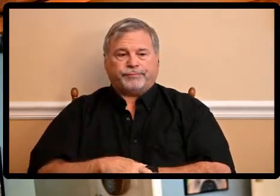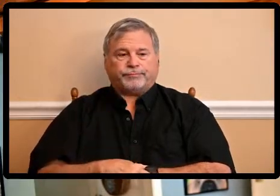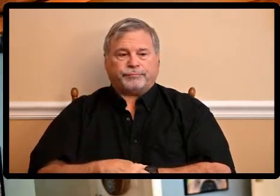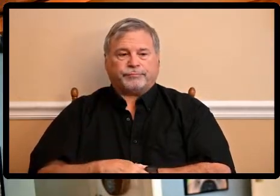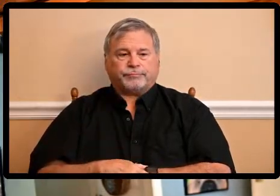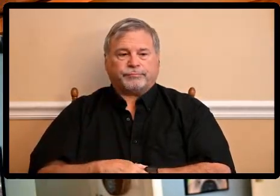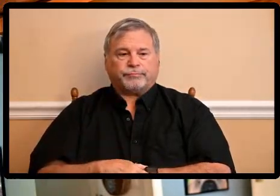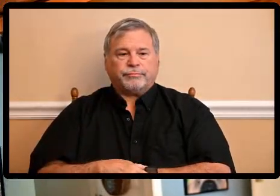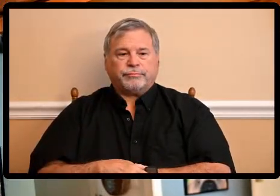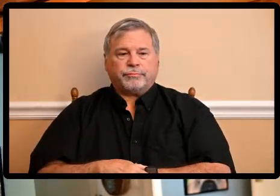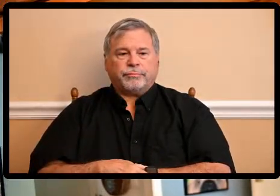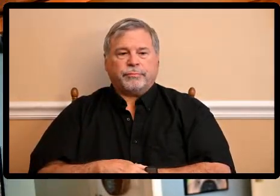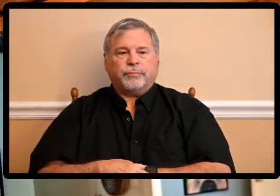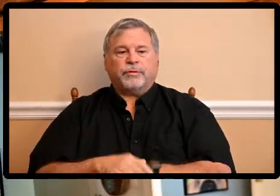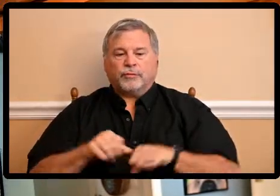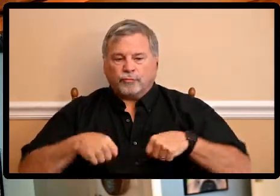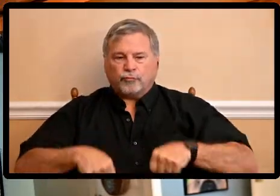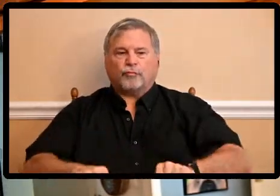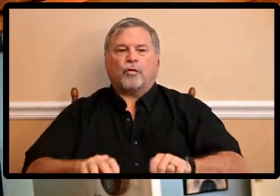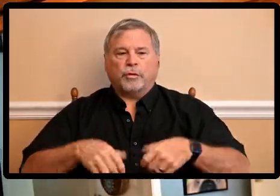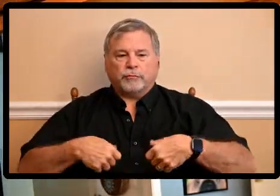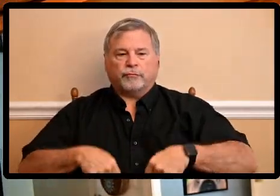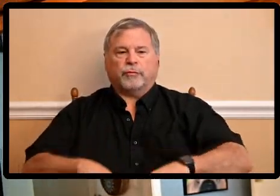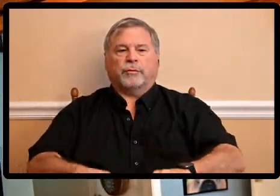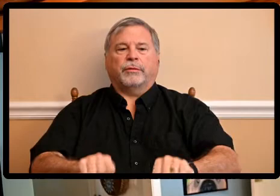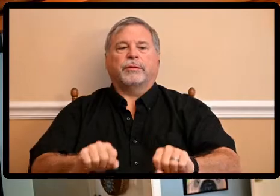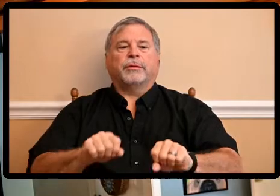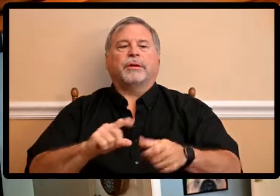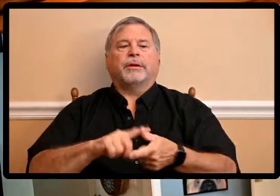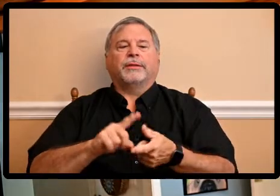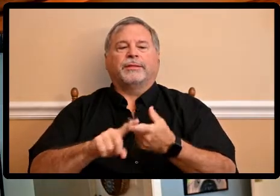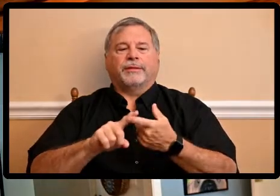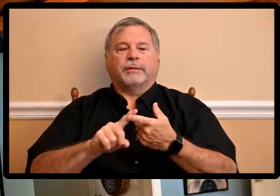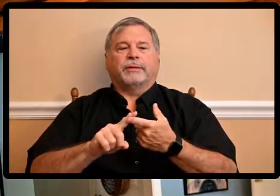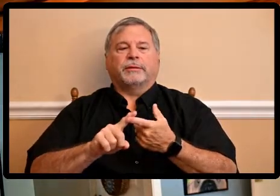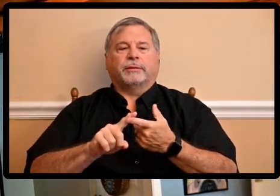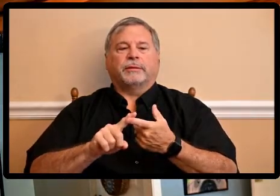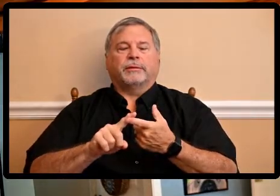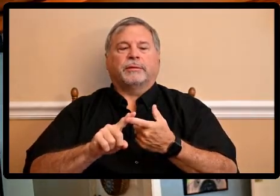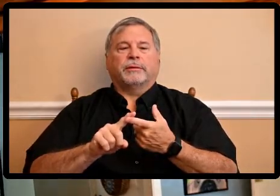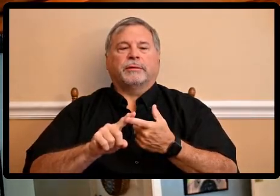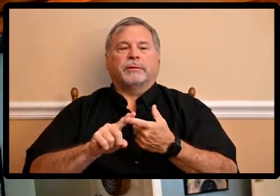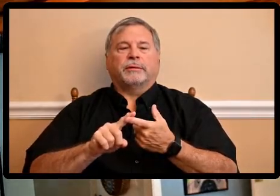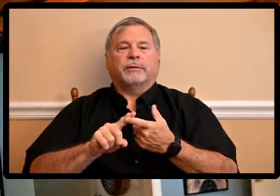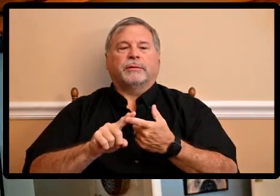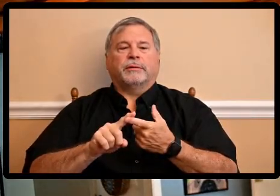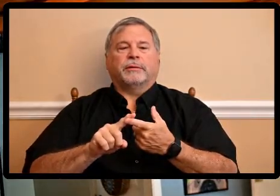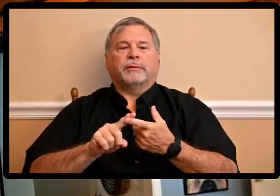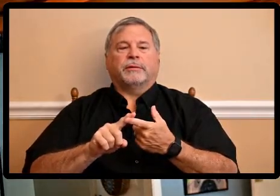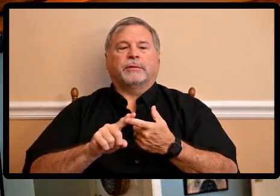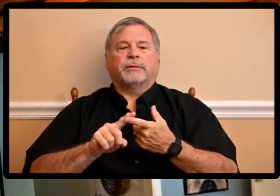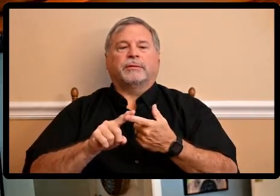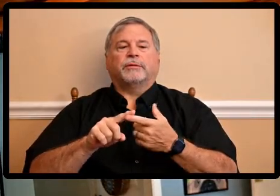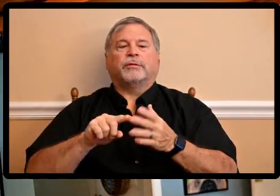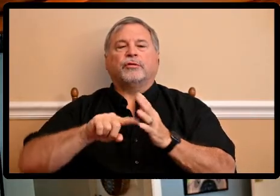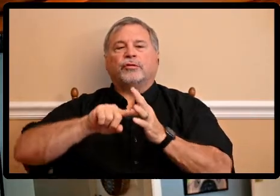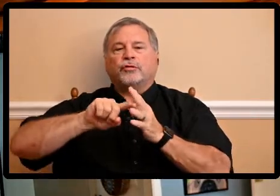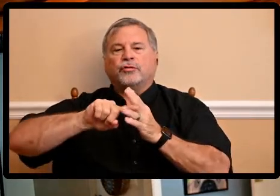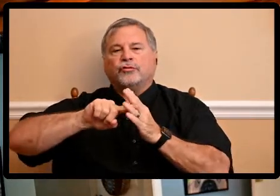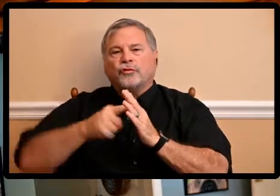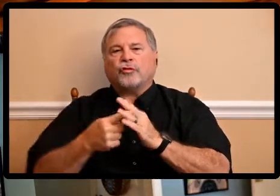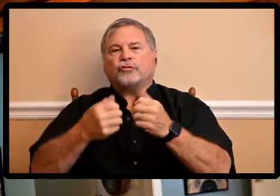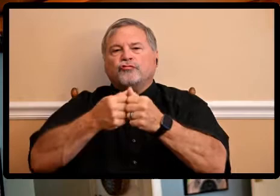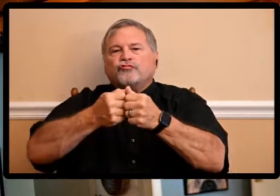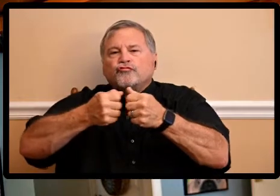And so we're just rolling this out. And then you're going to get to a point that you're going to want to start to stretch it. Now you're going to stretch